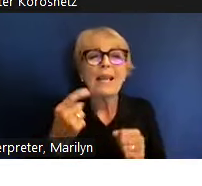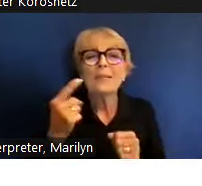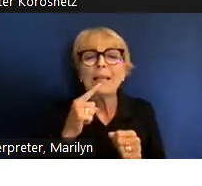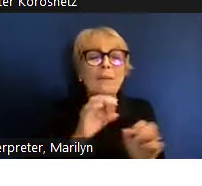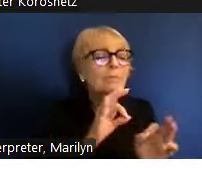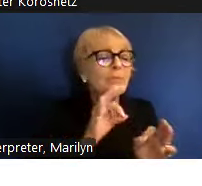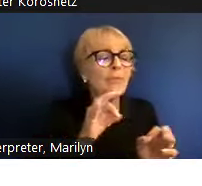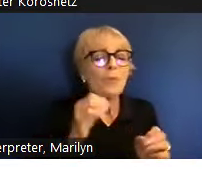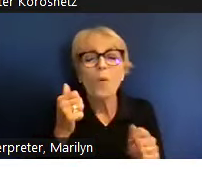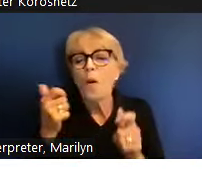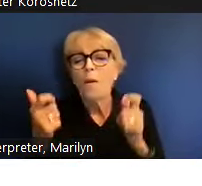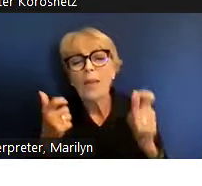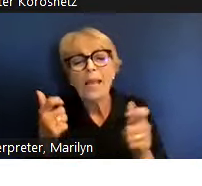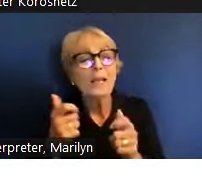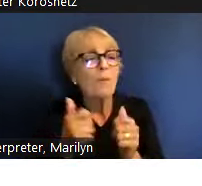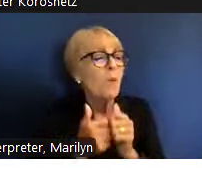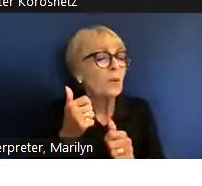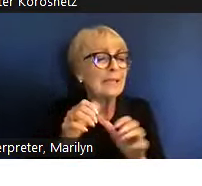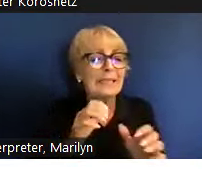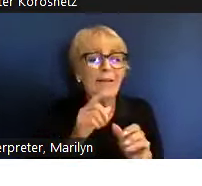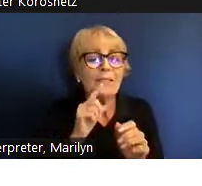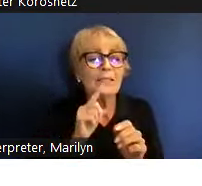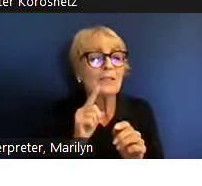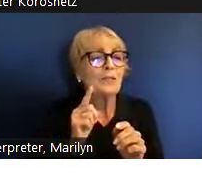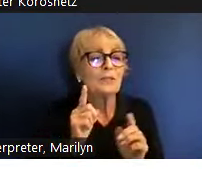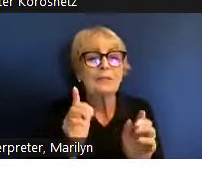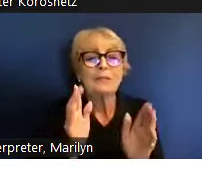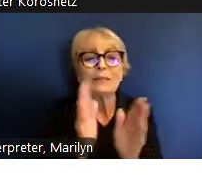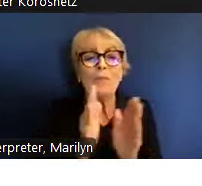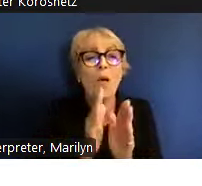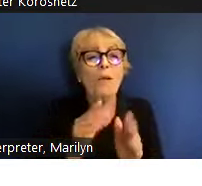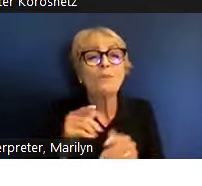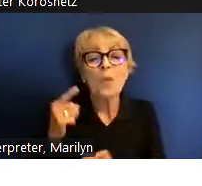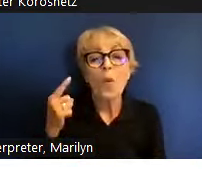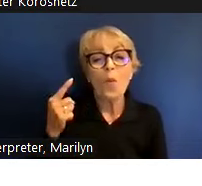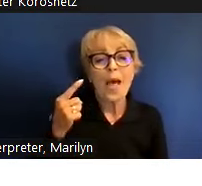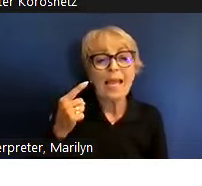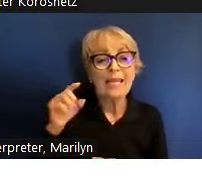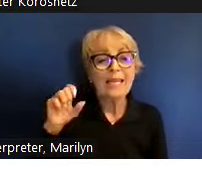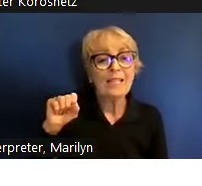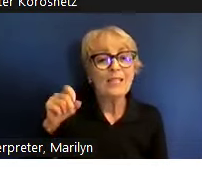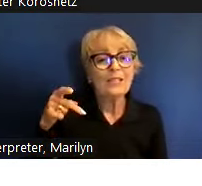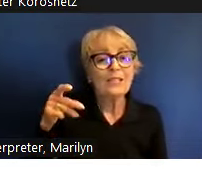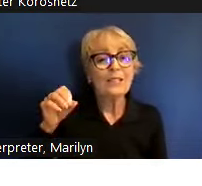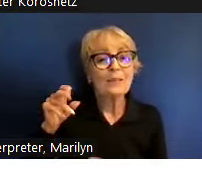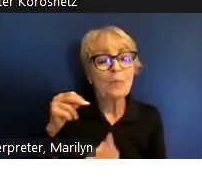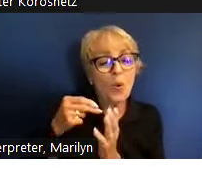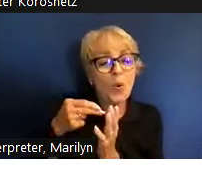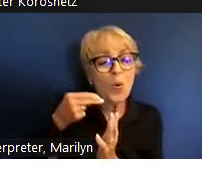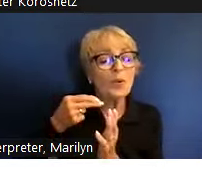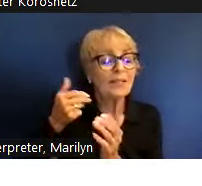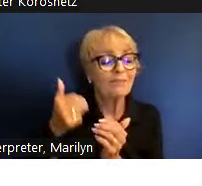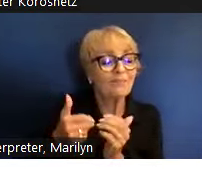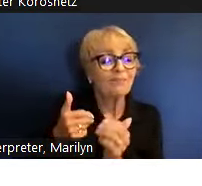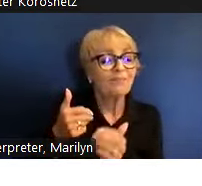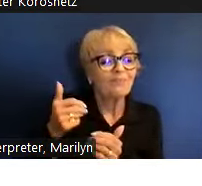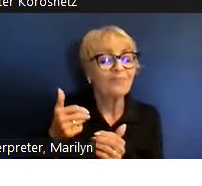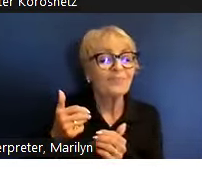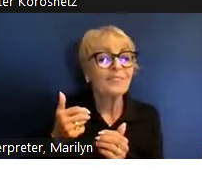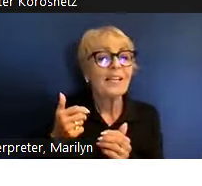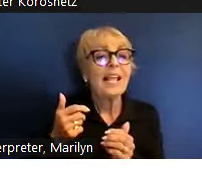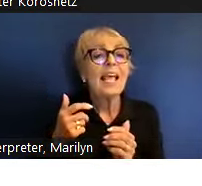of them are pretty small activities. 1 spoon is kind of the phrase that we use. But just how do I get back to some of